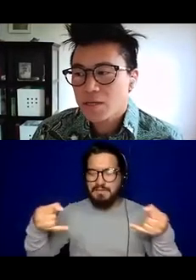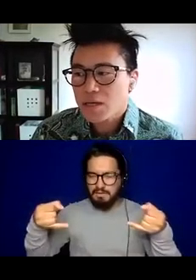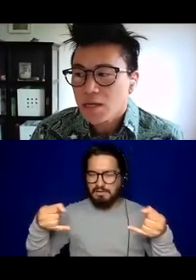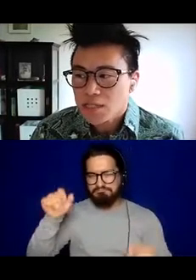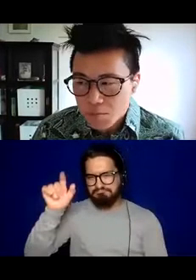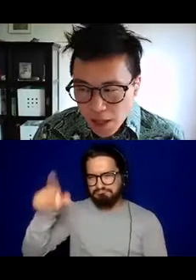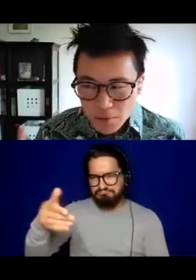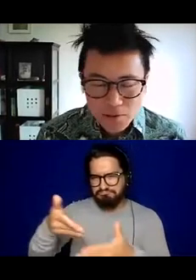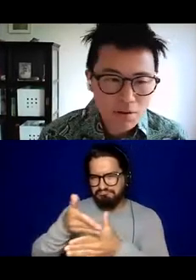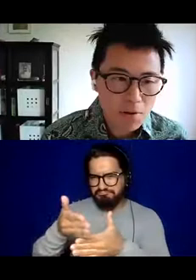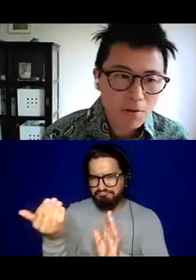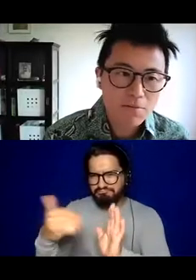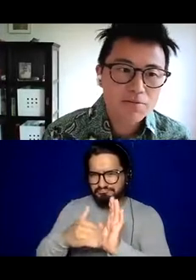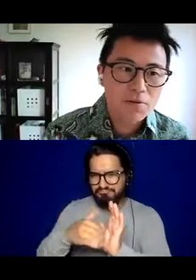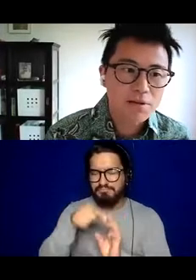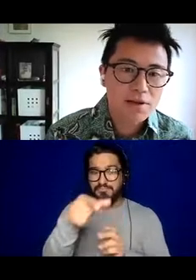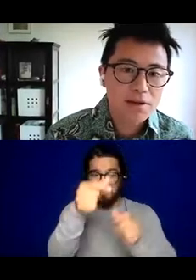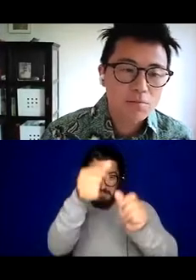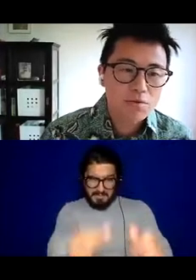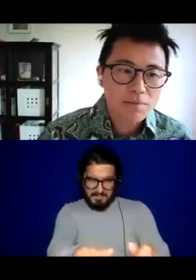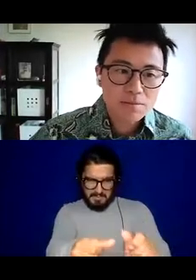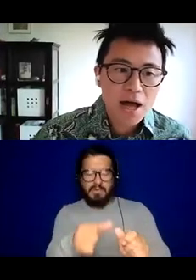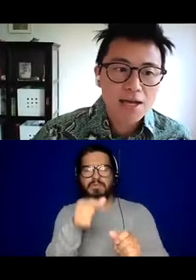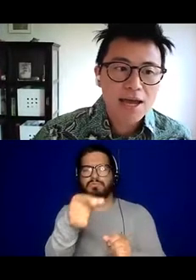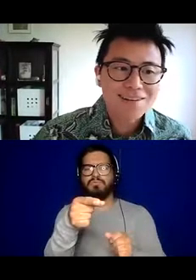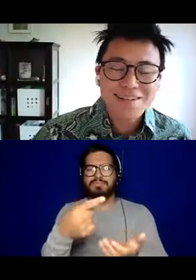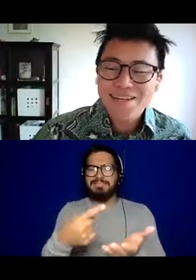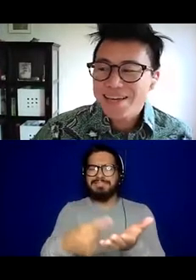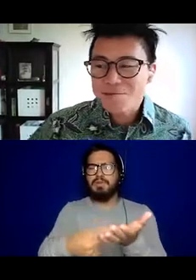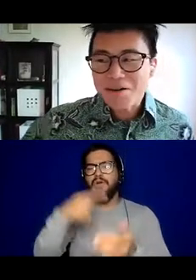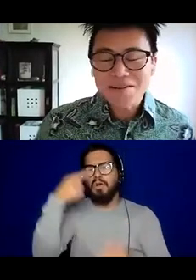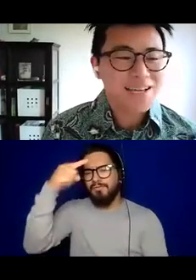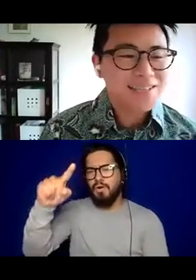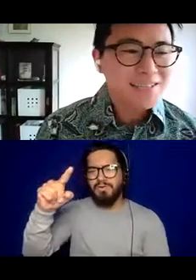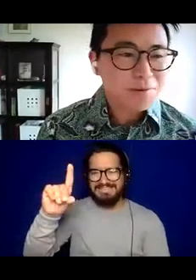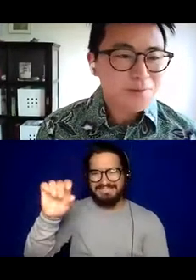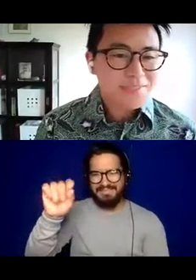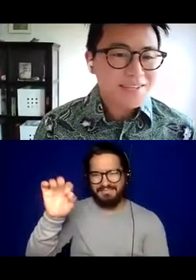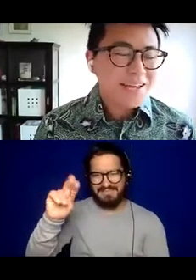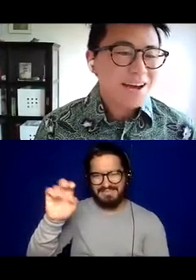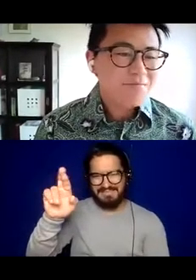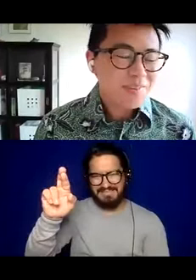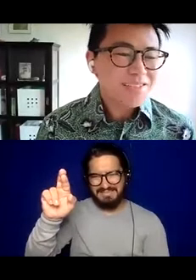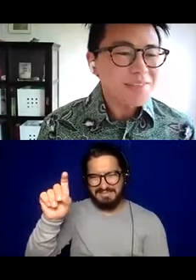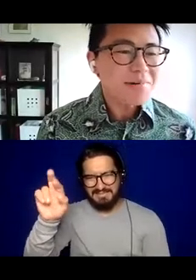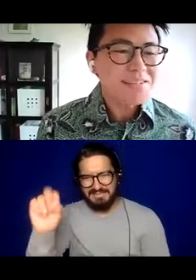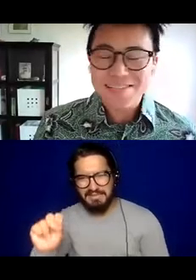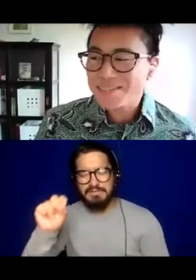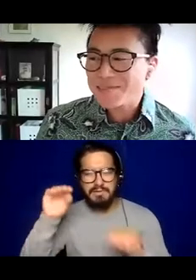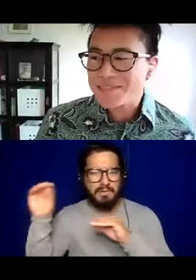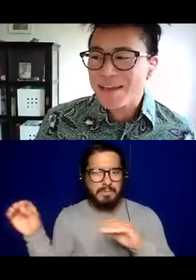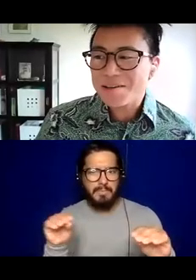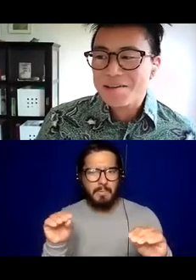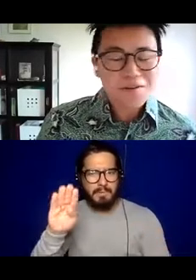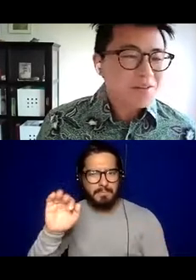afterwards. The blog post I wrote for the Defend Our Movements blog, and it's about assessing tools. It's really about